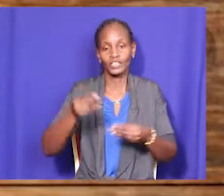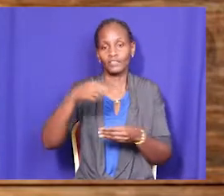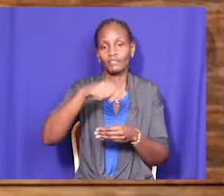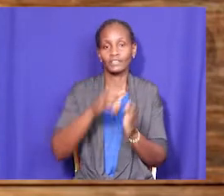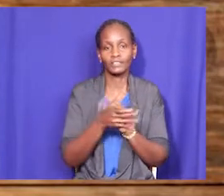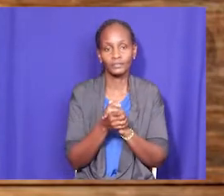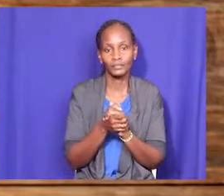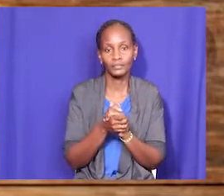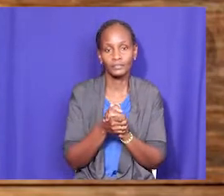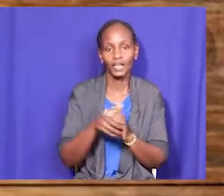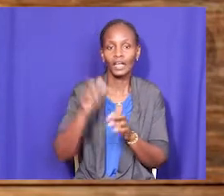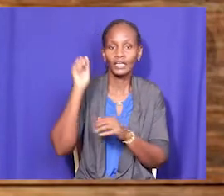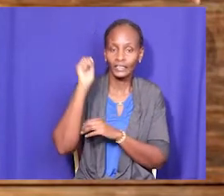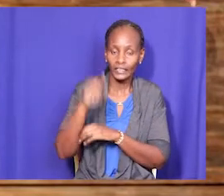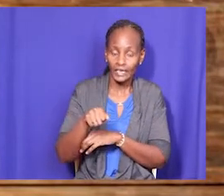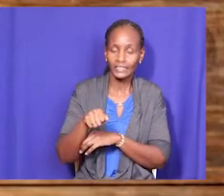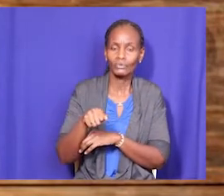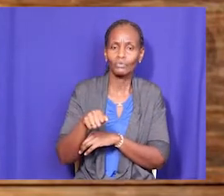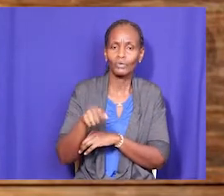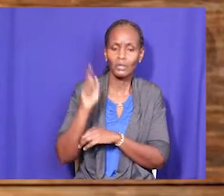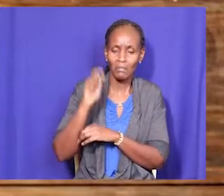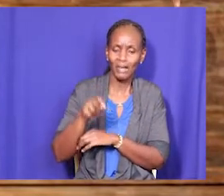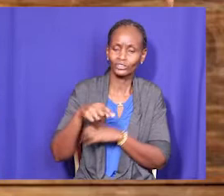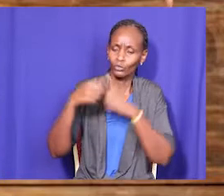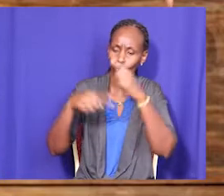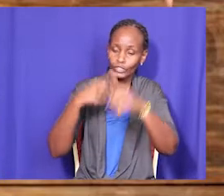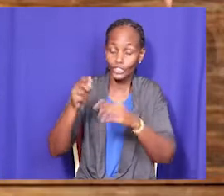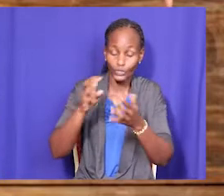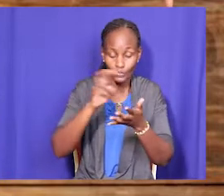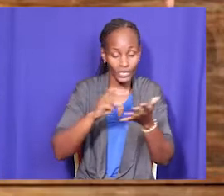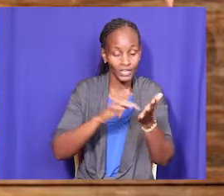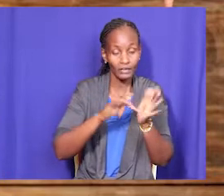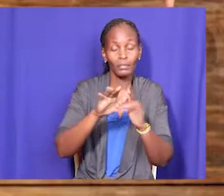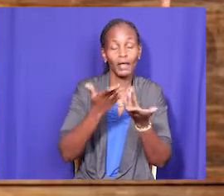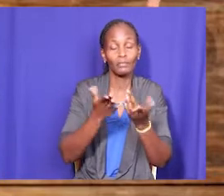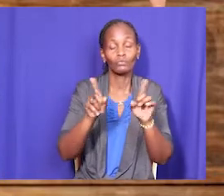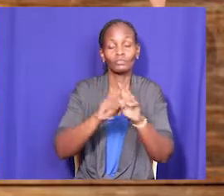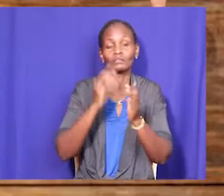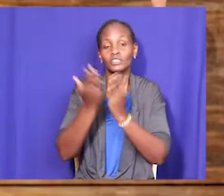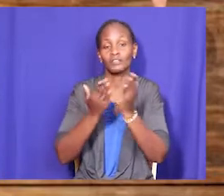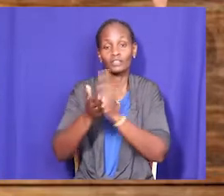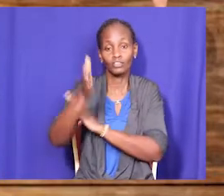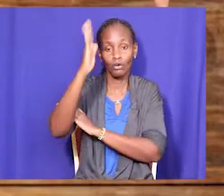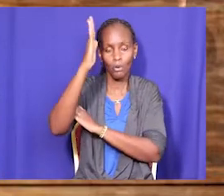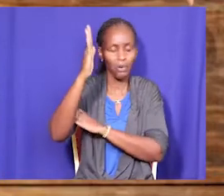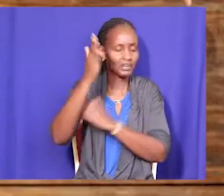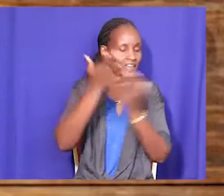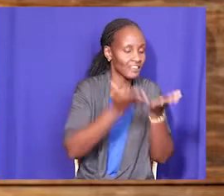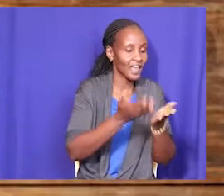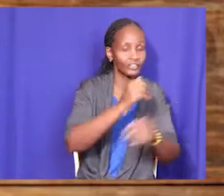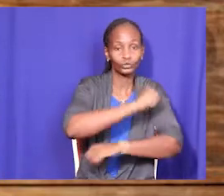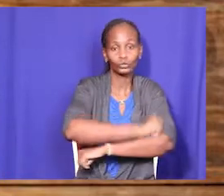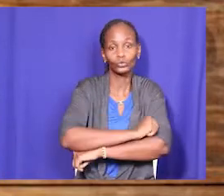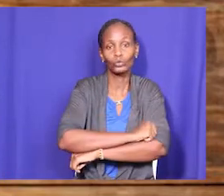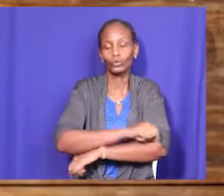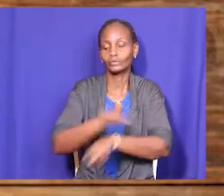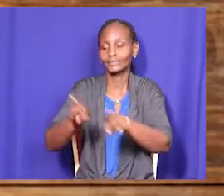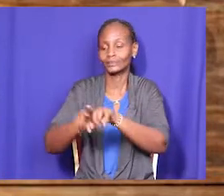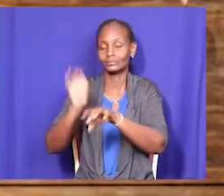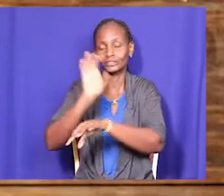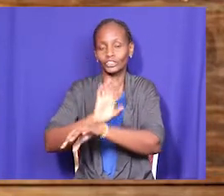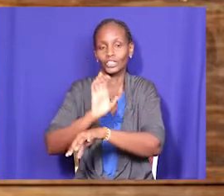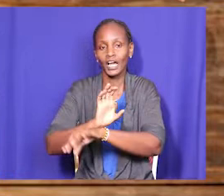Yes, and we also need to keep reading our Bible, keep serving God, whether in school, in